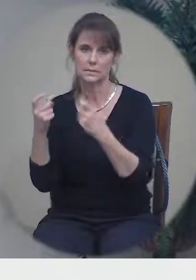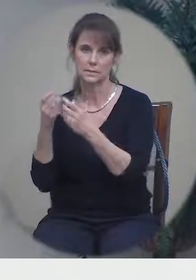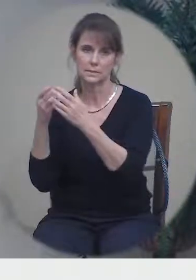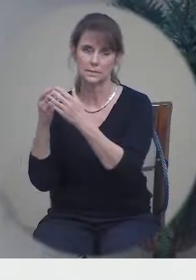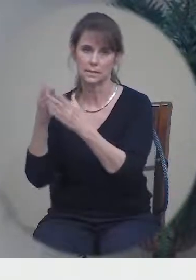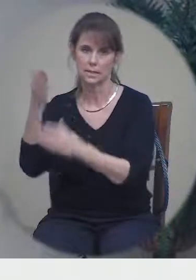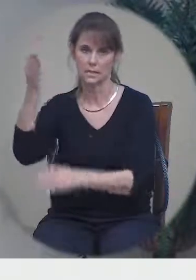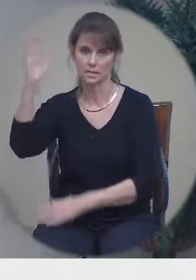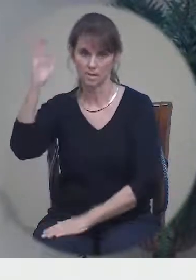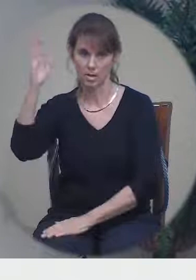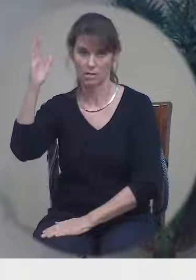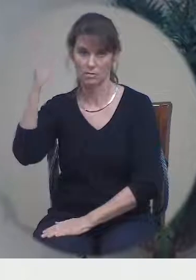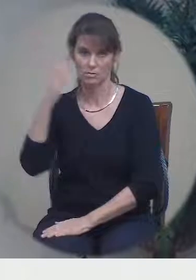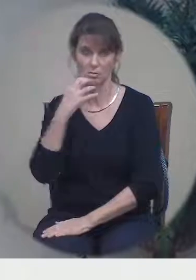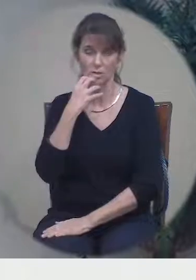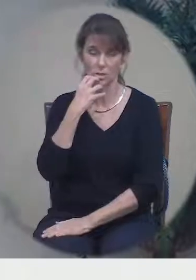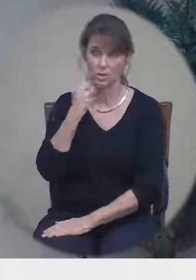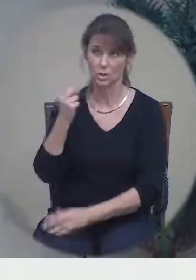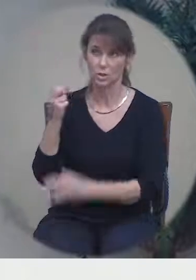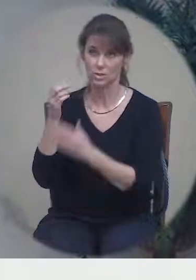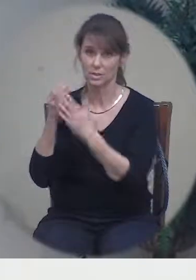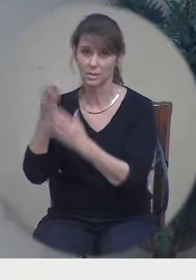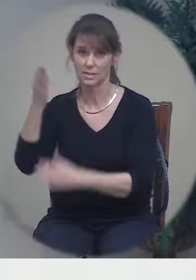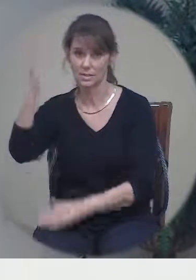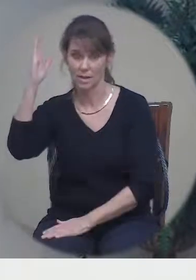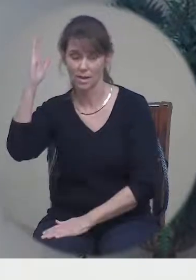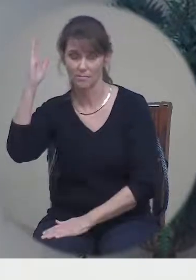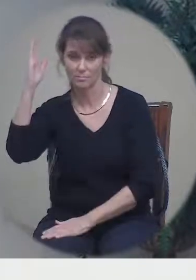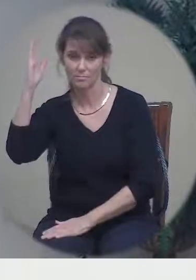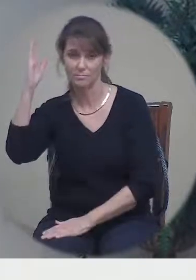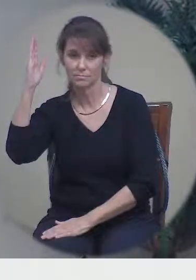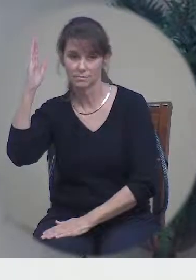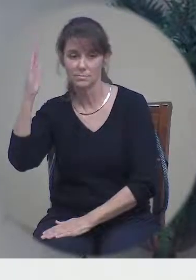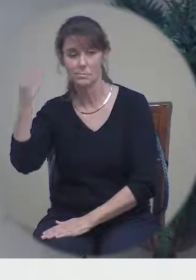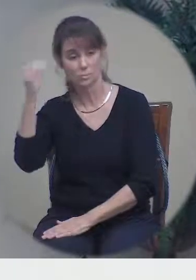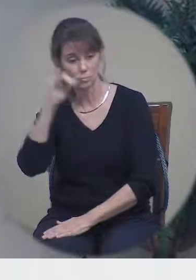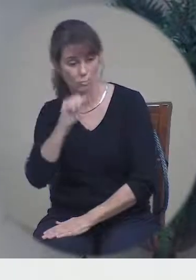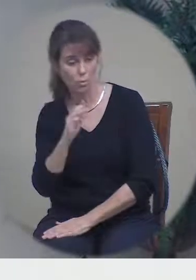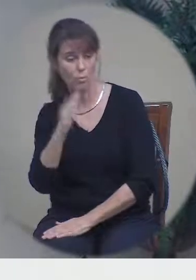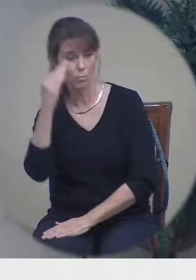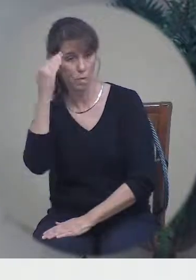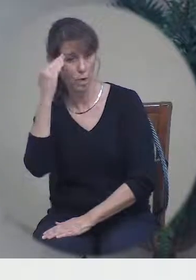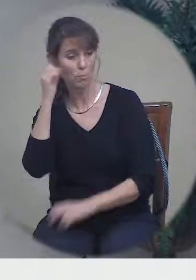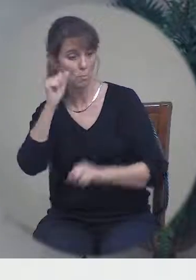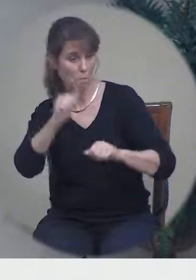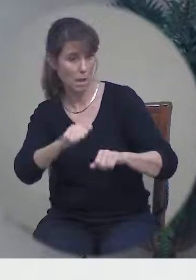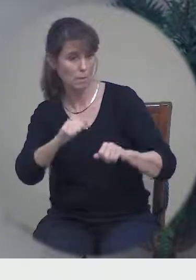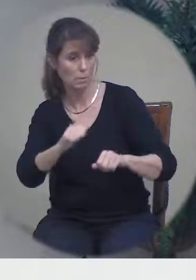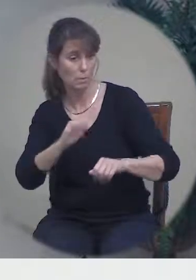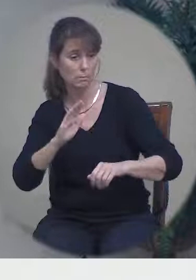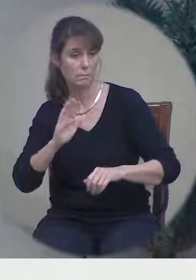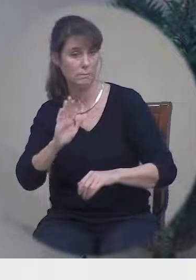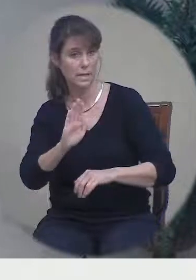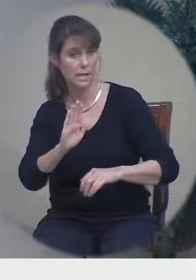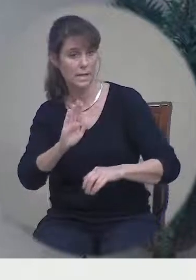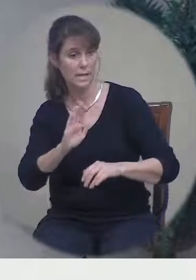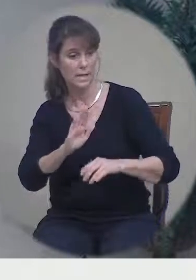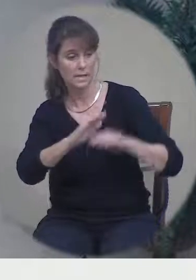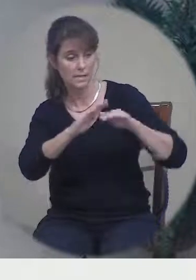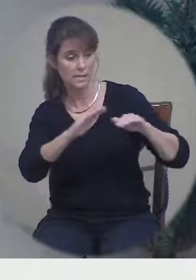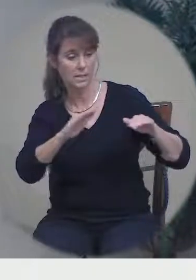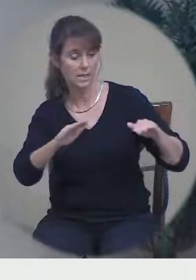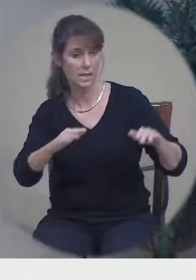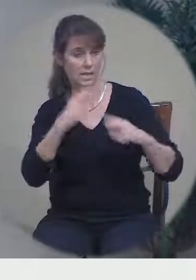idea of cursing God. We have an account in Leviticus chapter 24 of an Israelite who is married